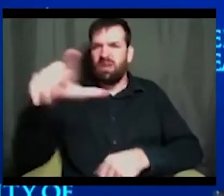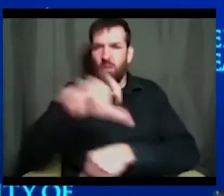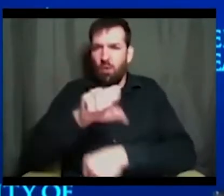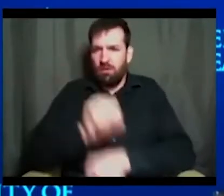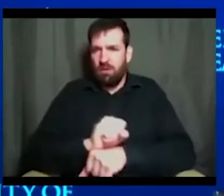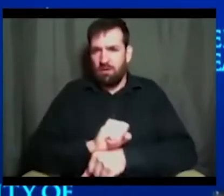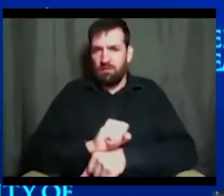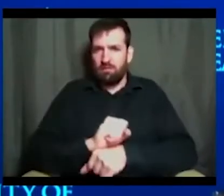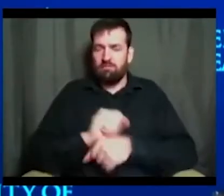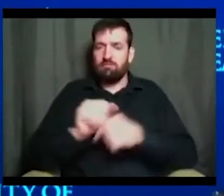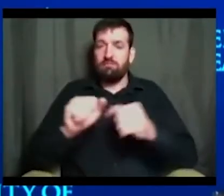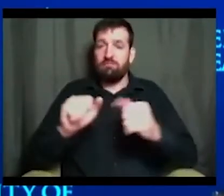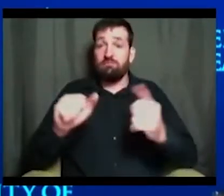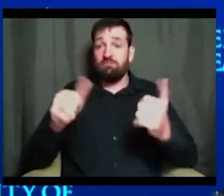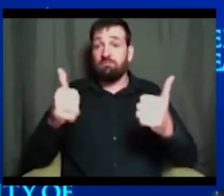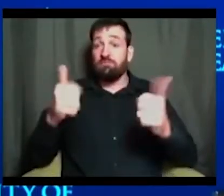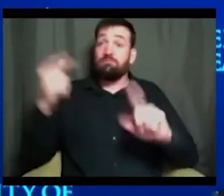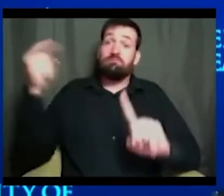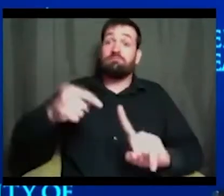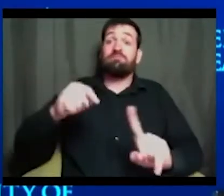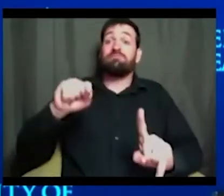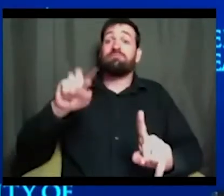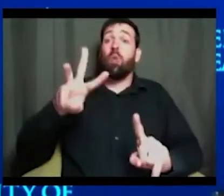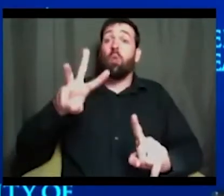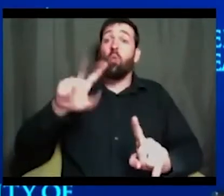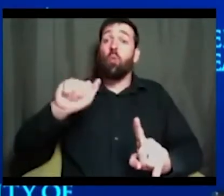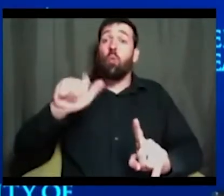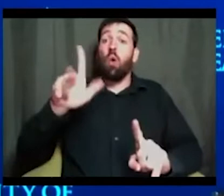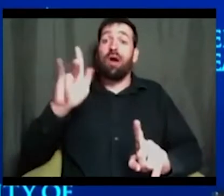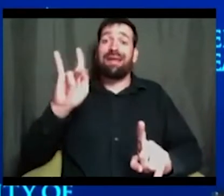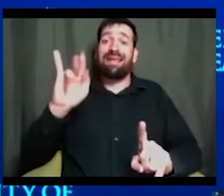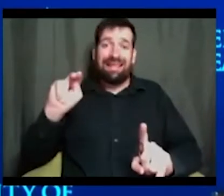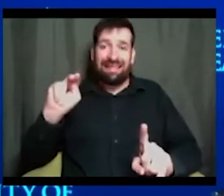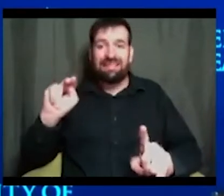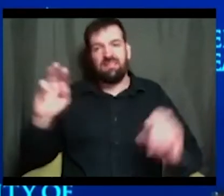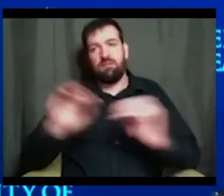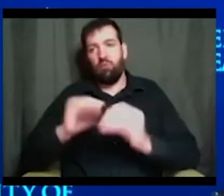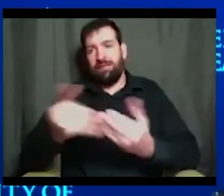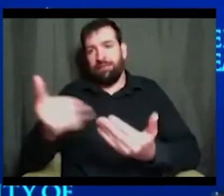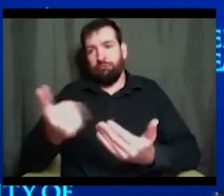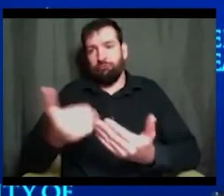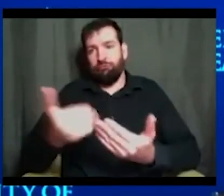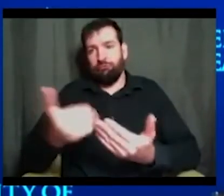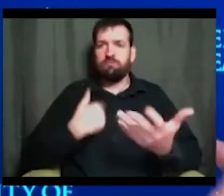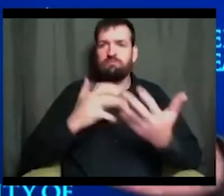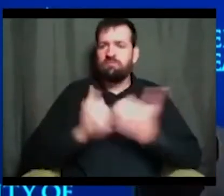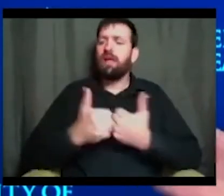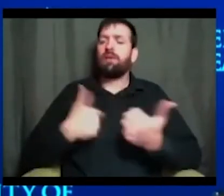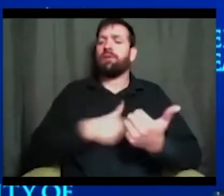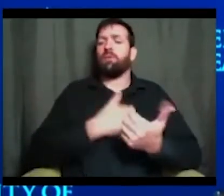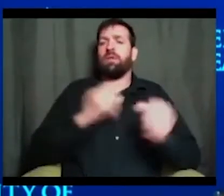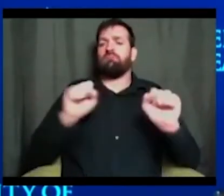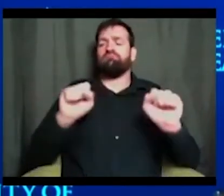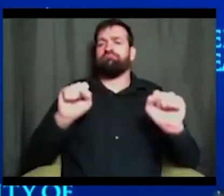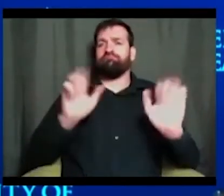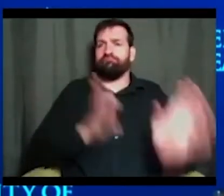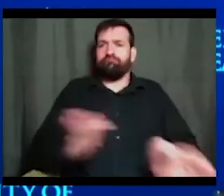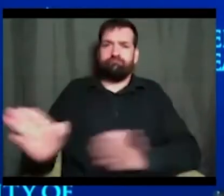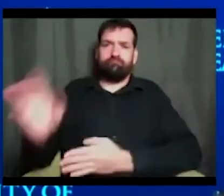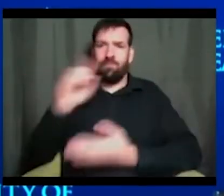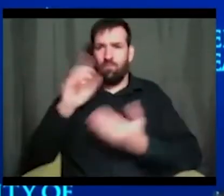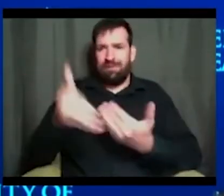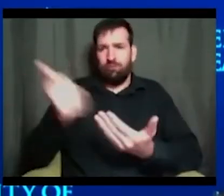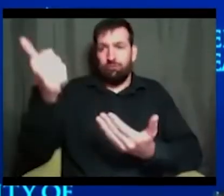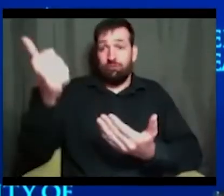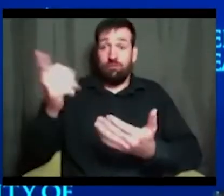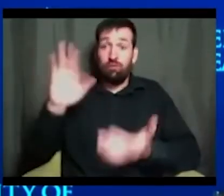walk in because it's a little more convenient. So I think that gets to the question: what can we all do that makes it convenient? And having your doctor have